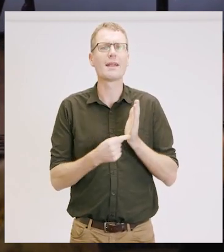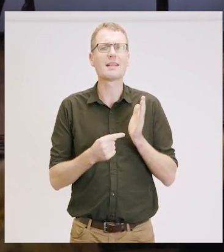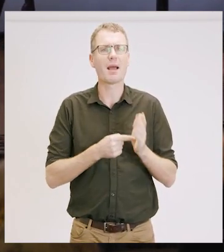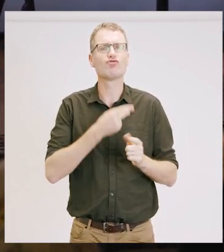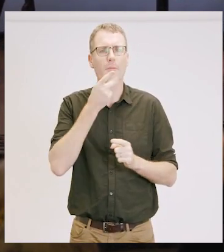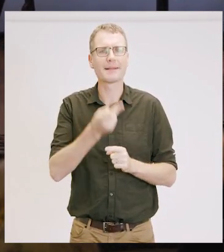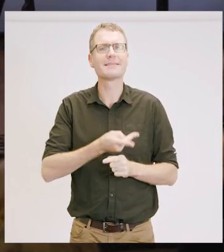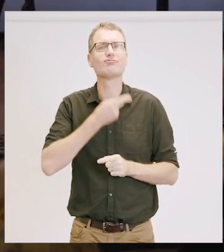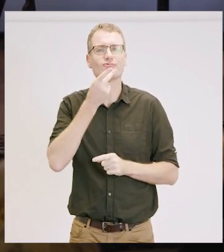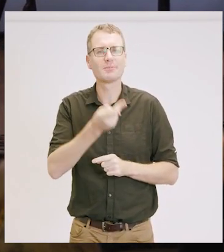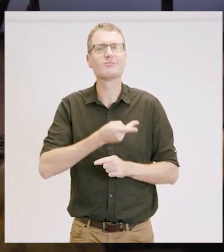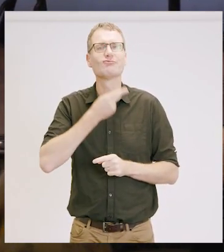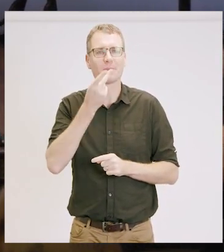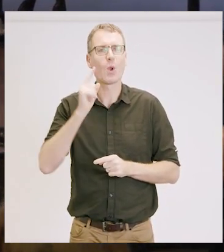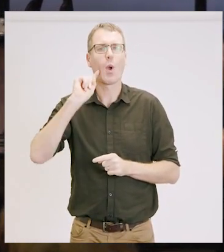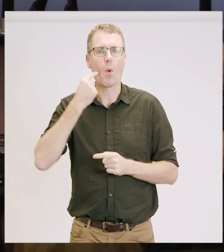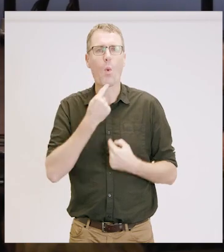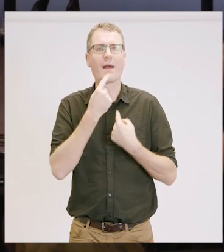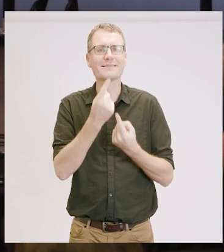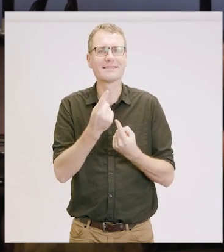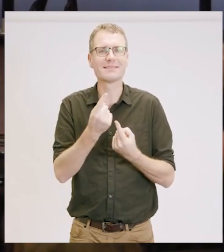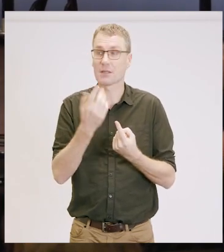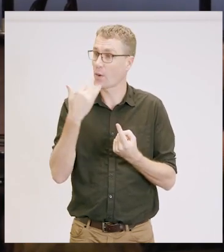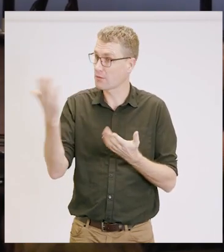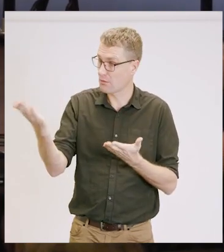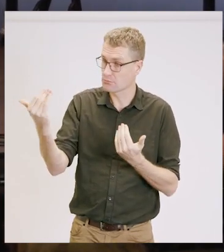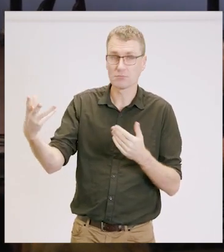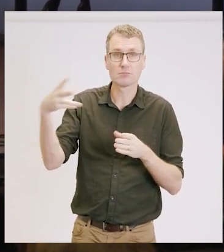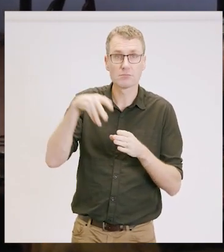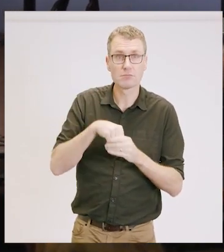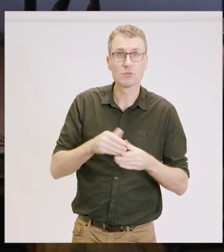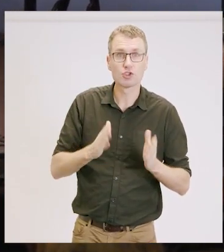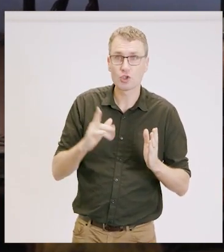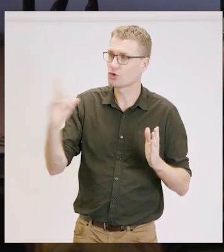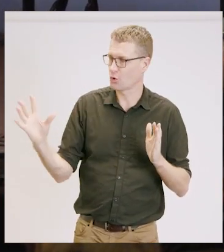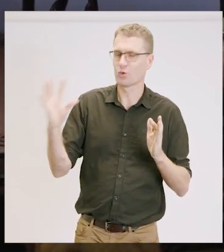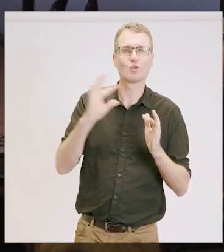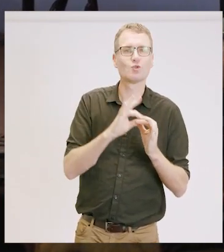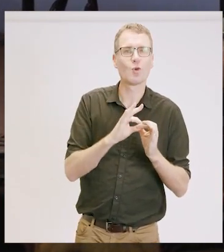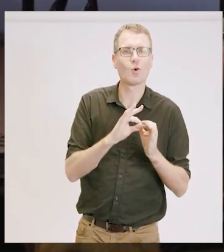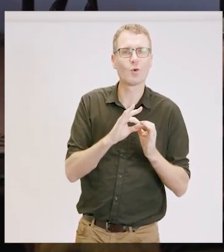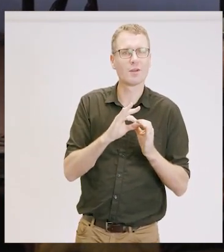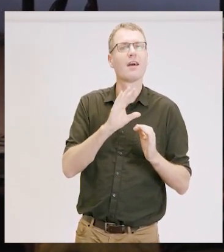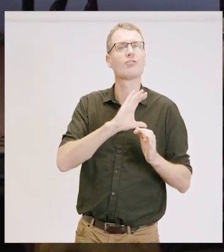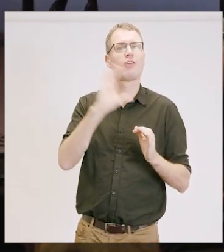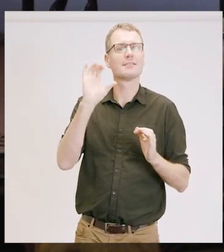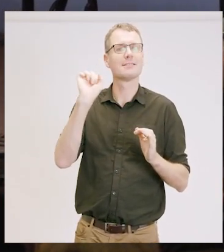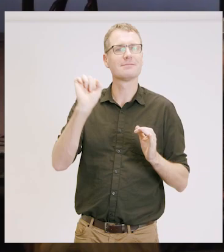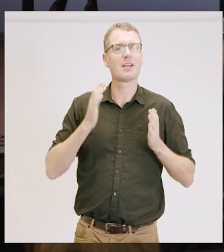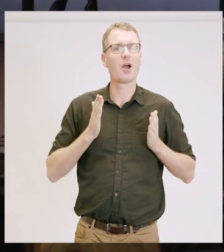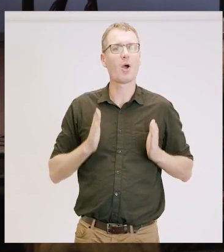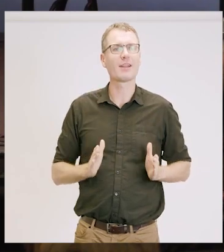Testament, Paul says, when you join church, you are joining the body of Christ. And the body of